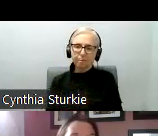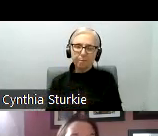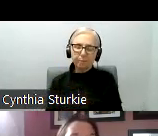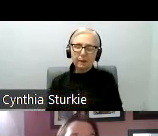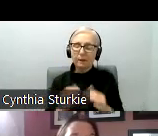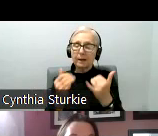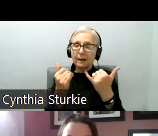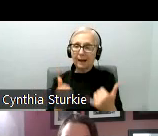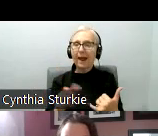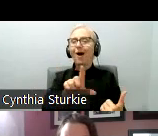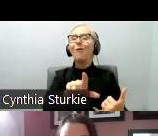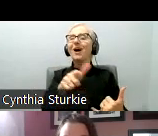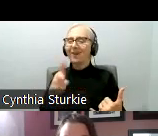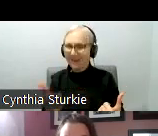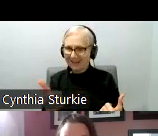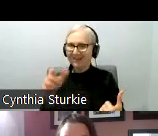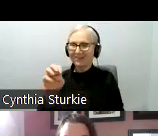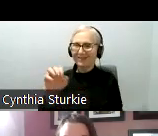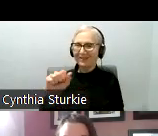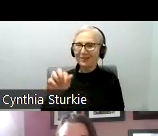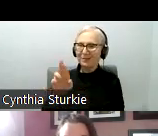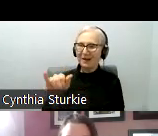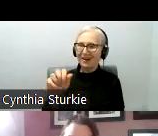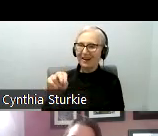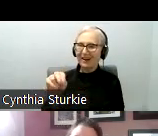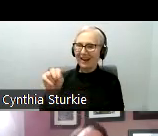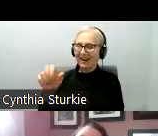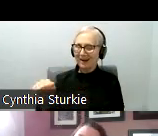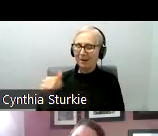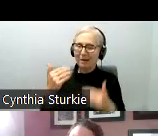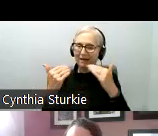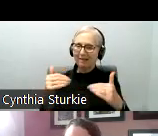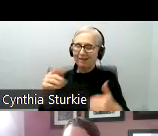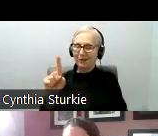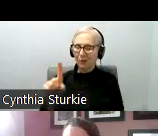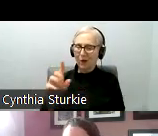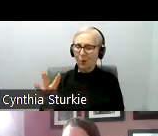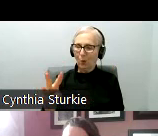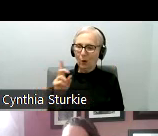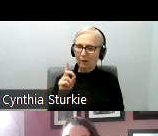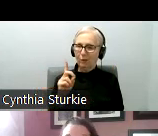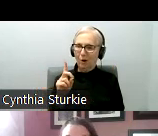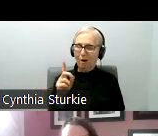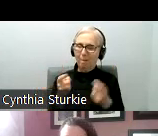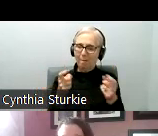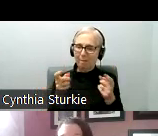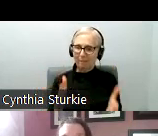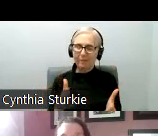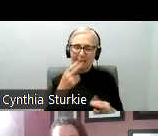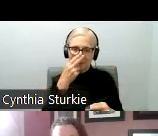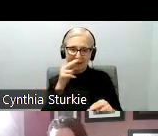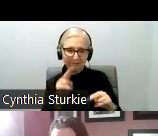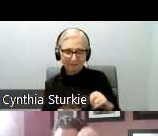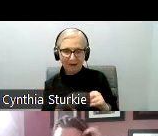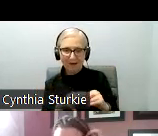And now I will hand it over to Mariana to talk to y'all about level 1 withdrawal management. Thank you very much. That would have been very fun. We'd all be